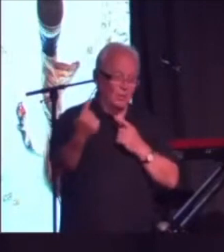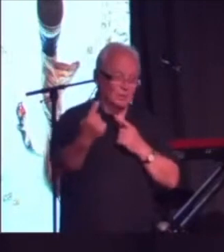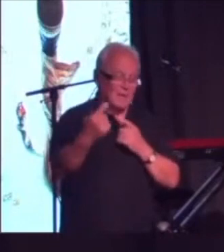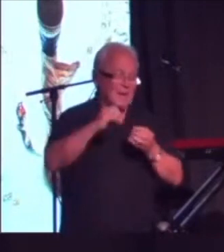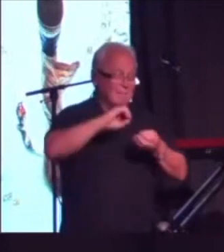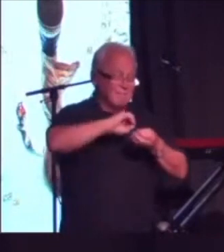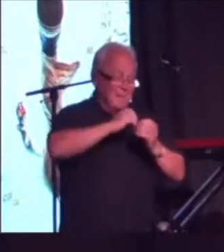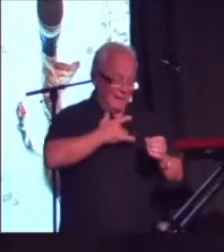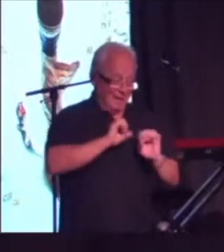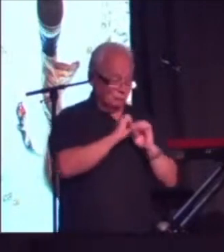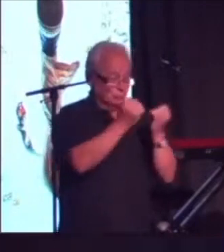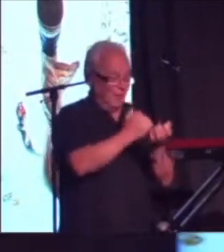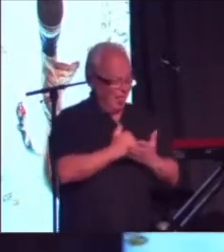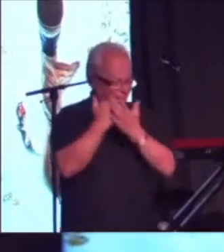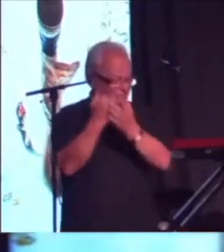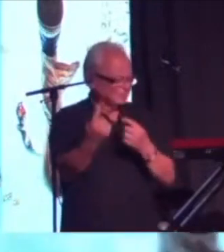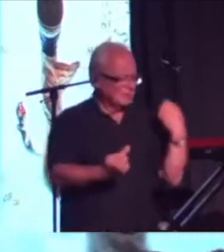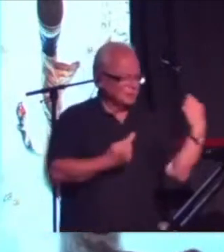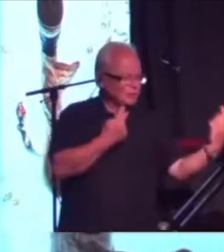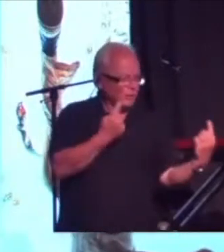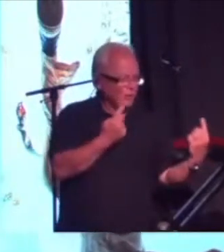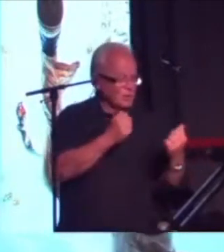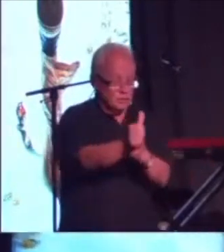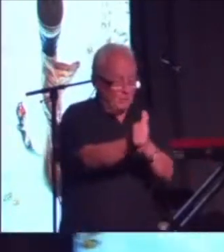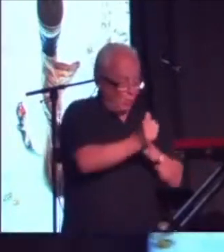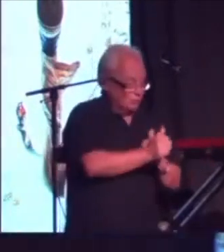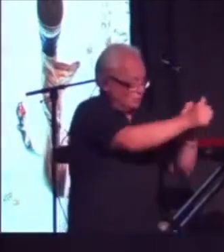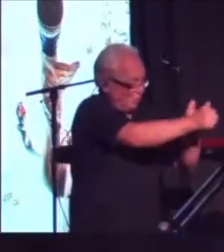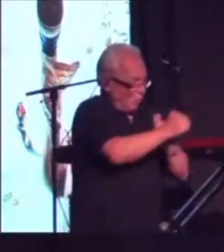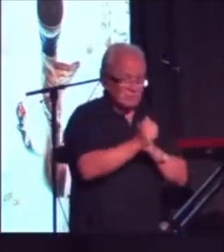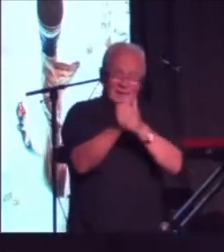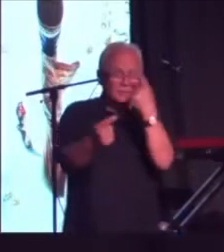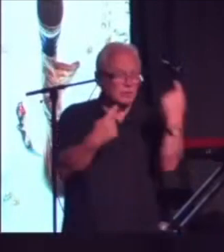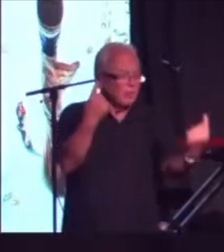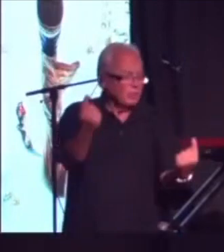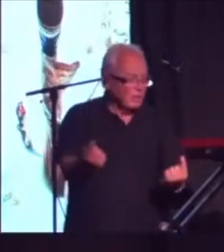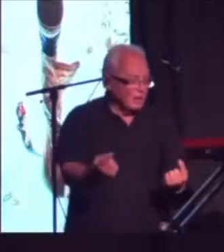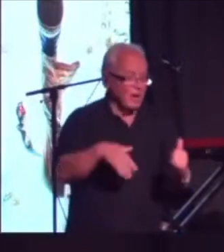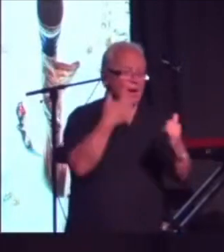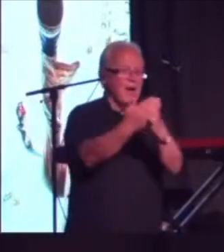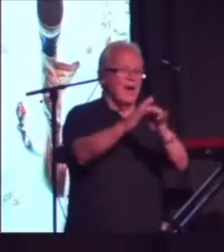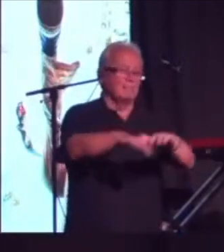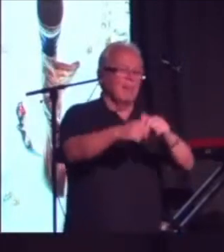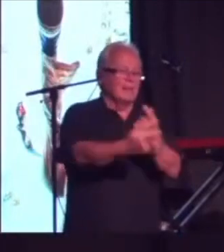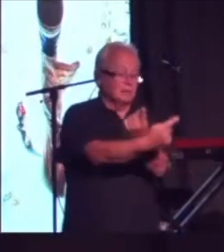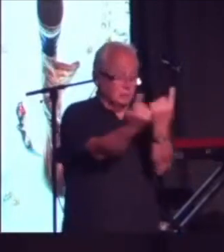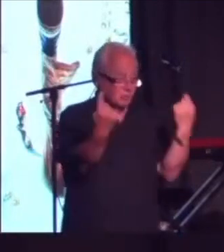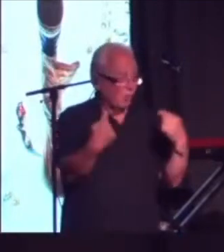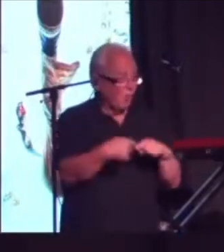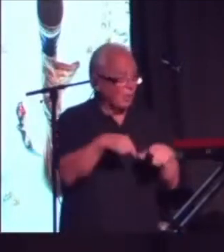into my life, a support system that will lead us to blessing and not to ruin, that will propel you into what God has for